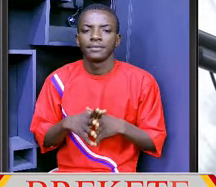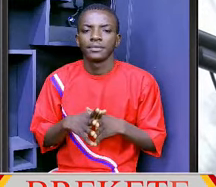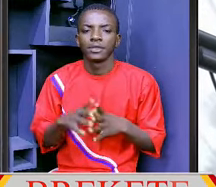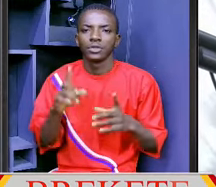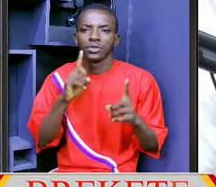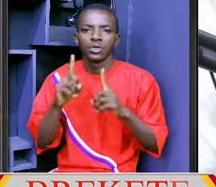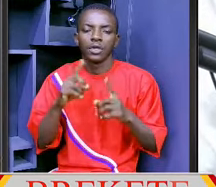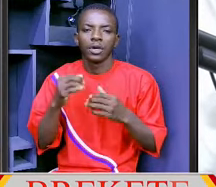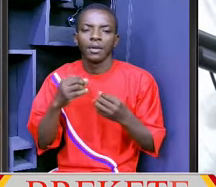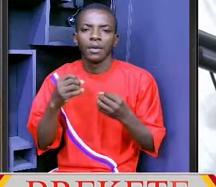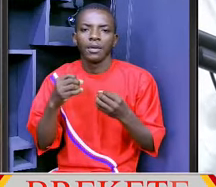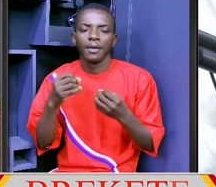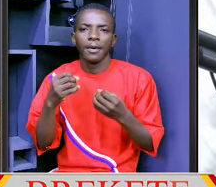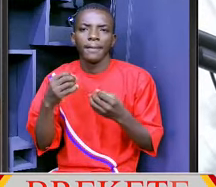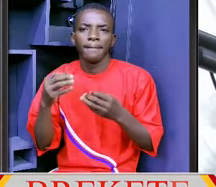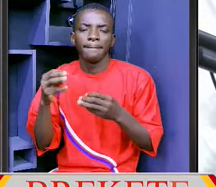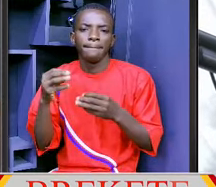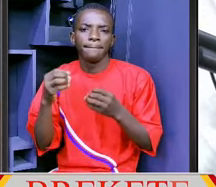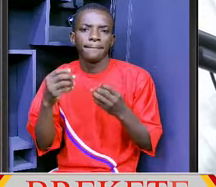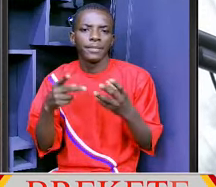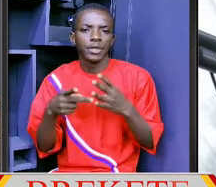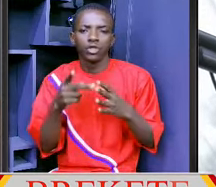We dey talk about majority.